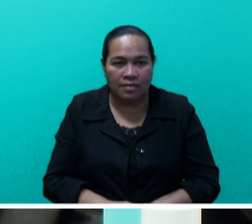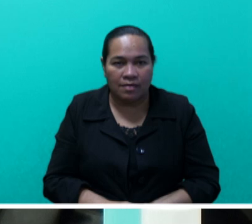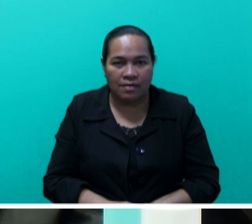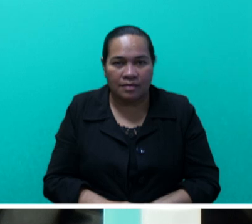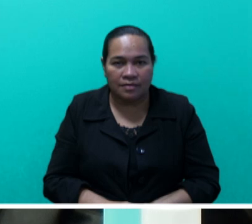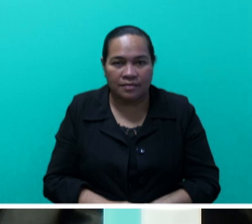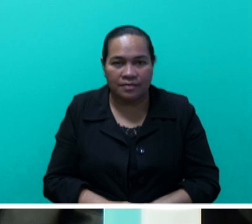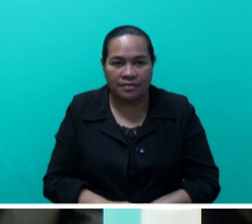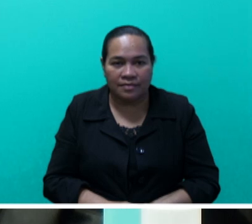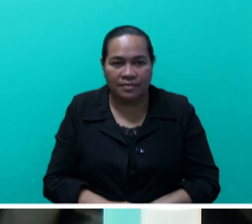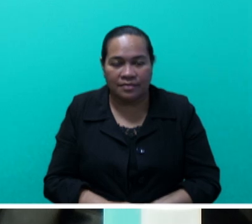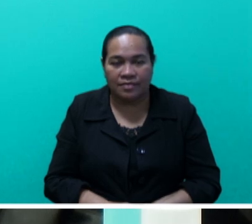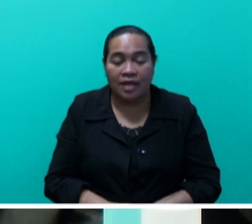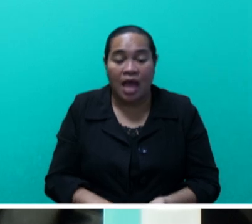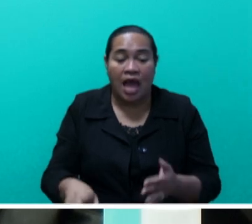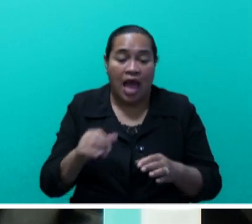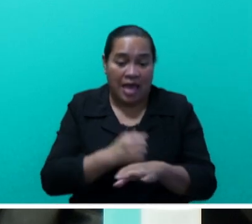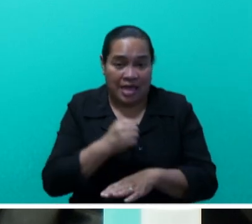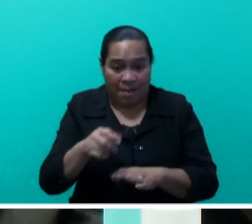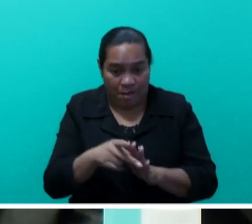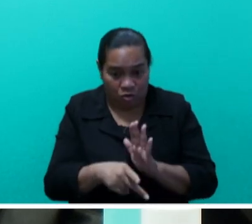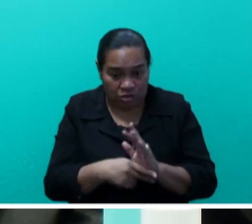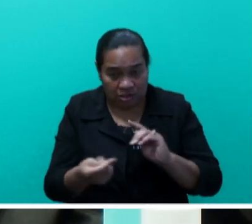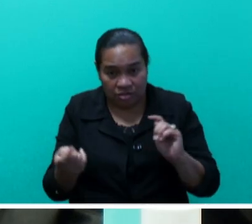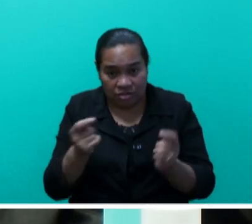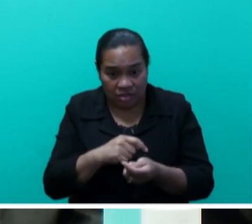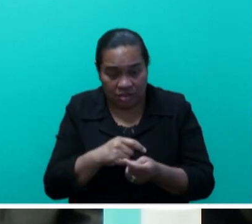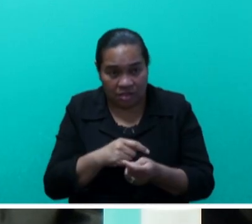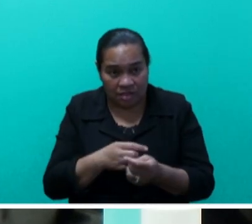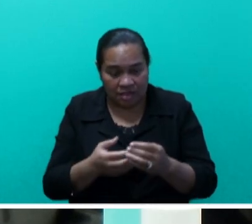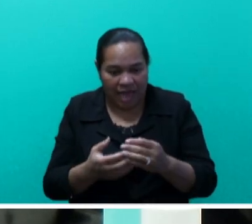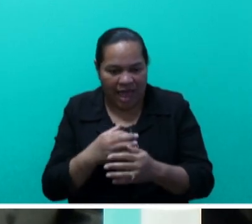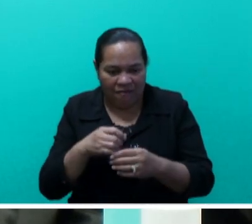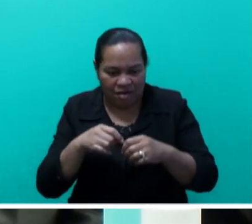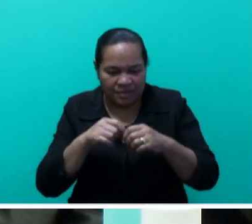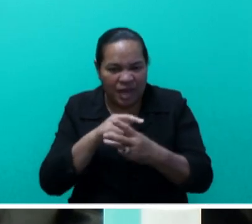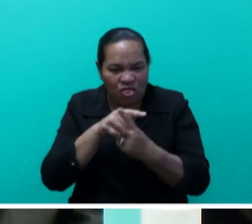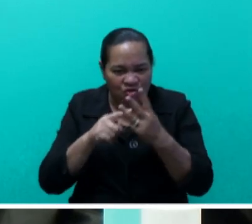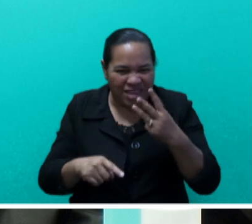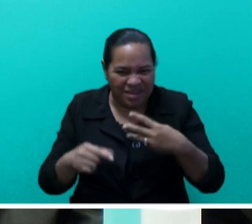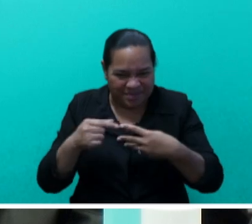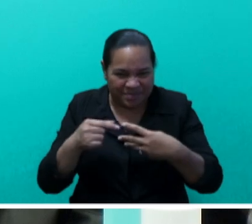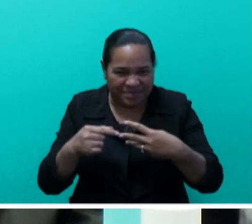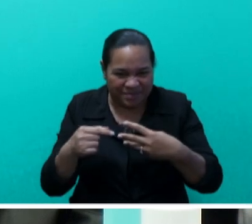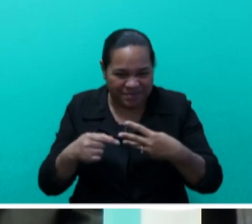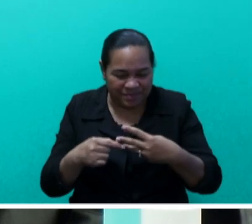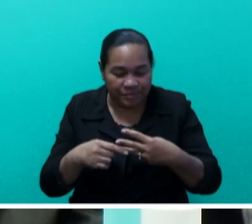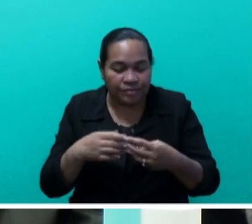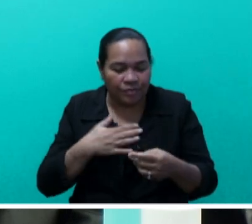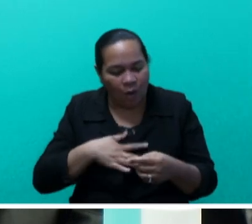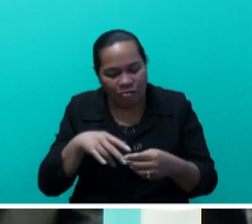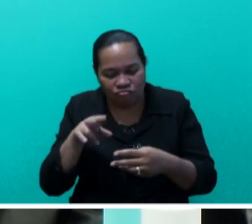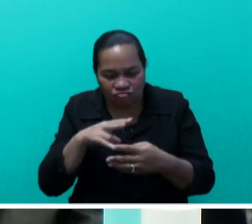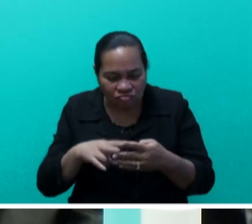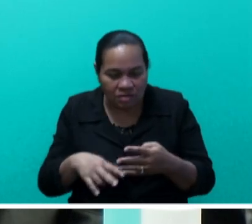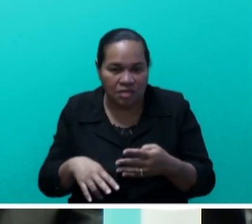The government policy reforms, Mr. Speaker, falls in three areas. So I'll quickly and